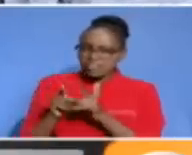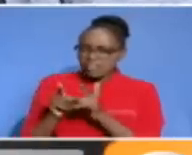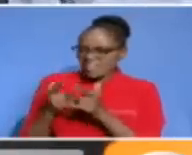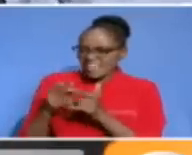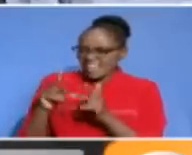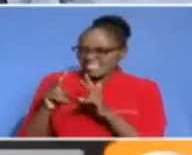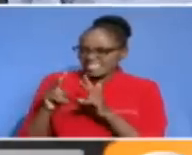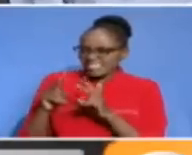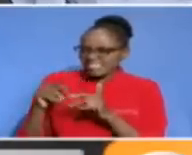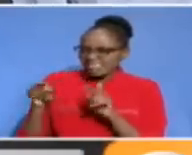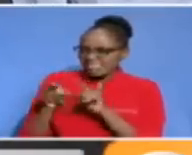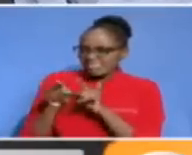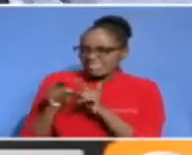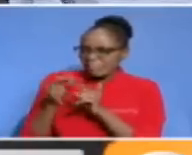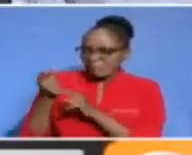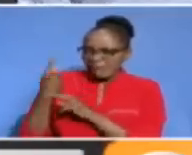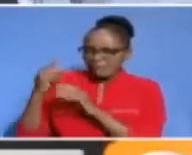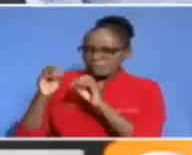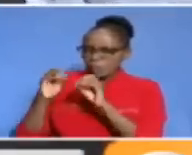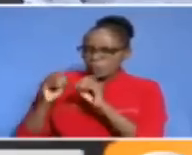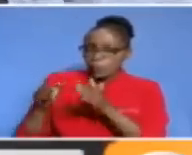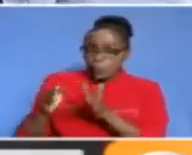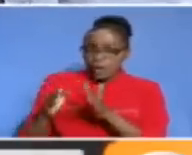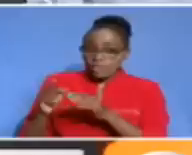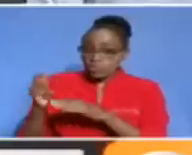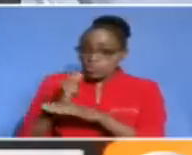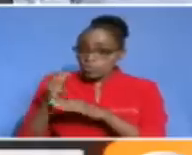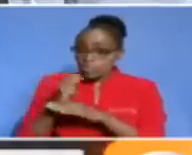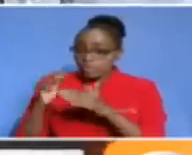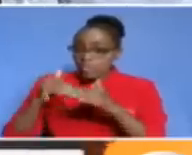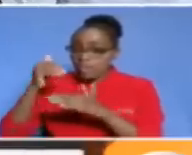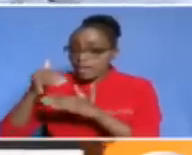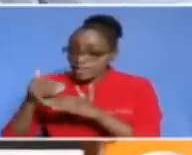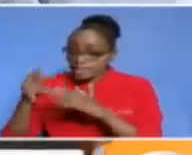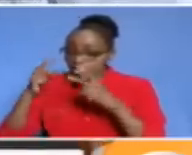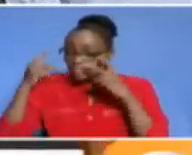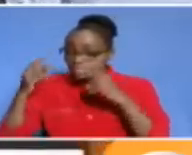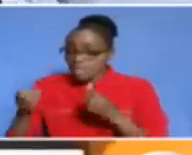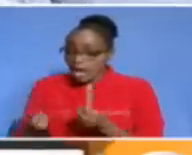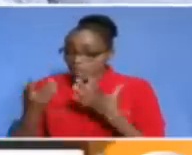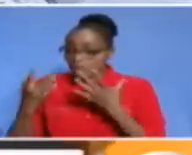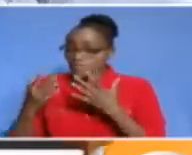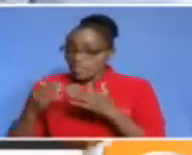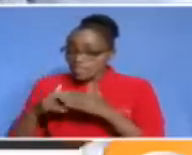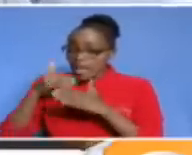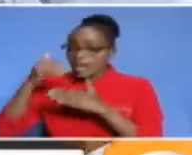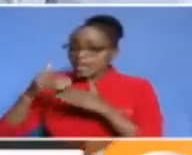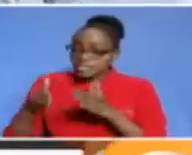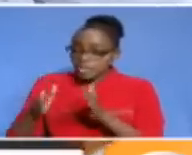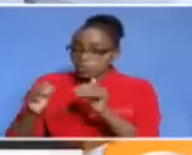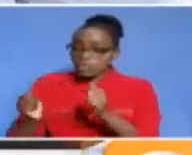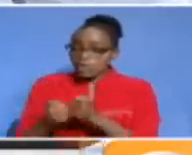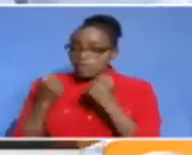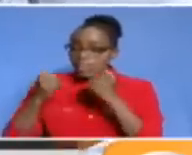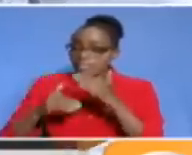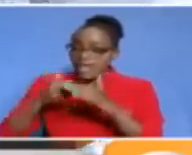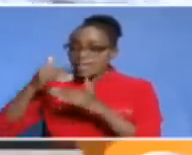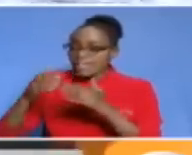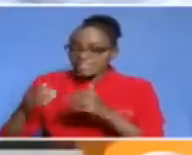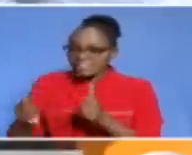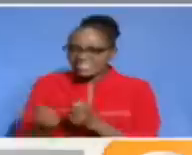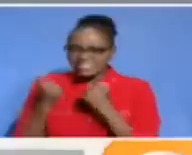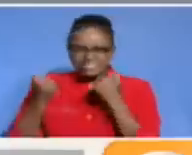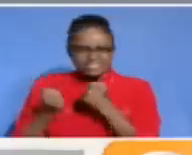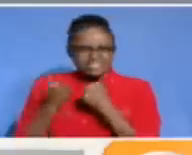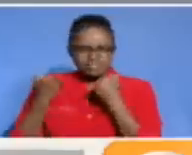way. This is what you train for. The next terrorist attack, the next road accident, the next disaster. That's what you guys